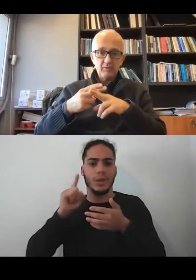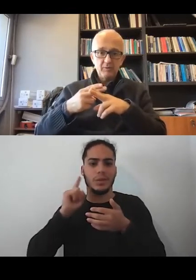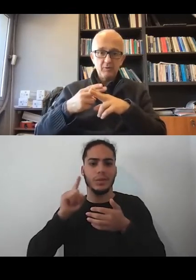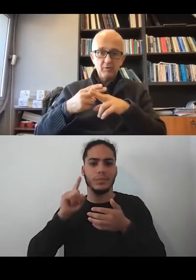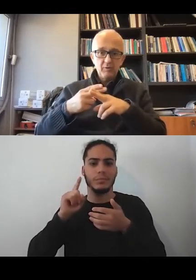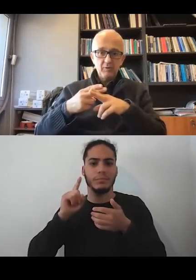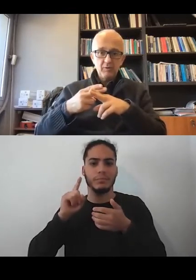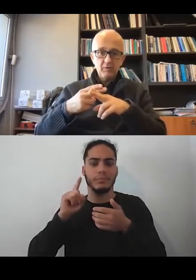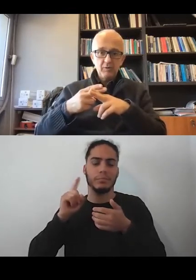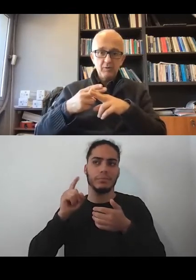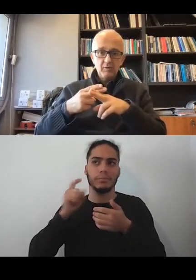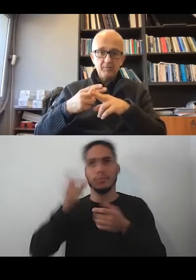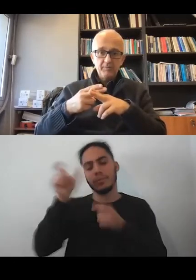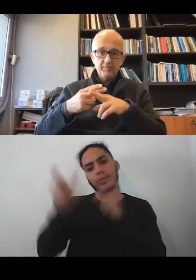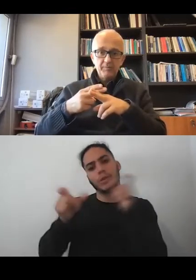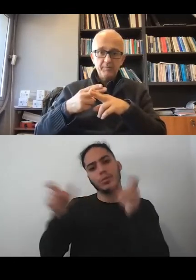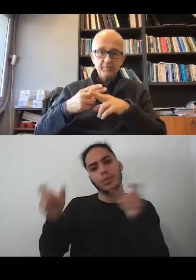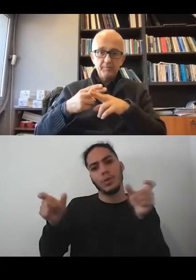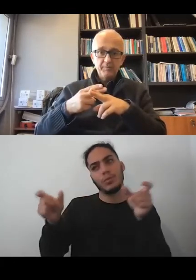use as many